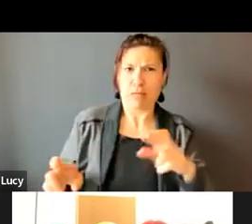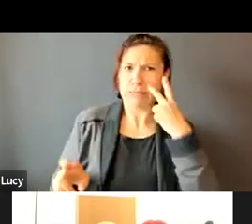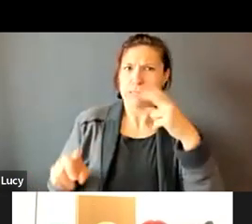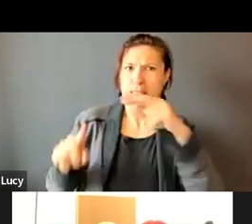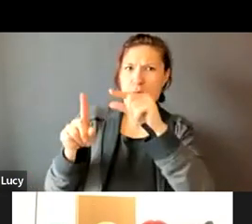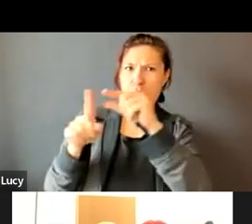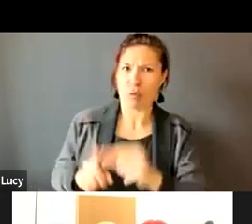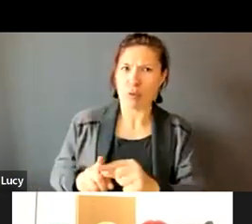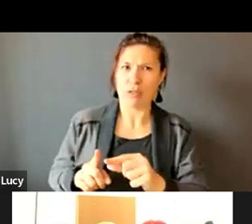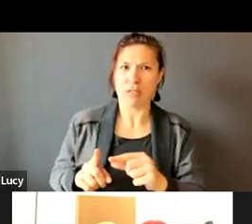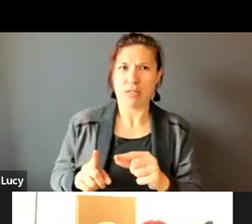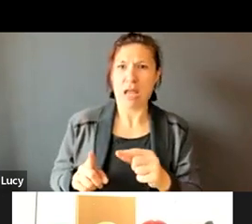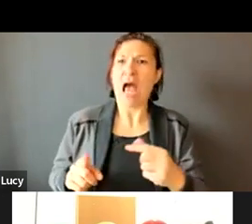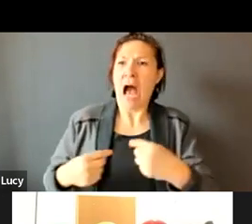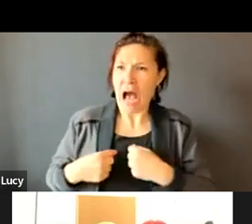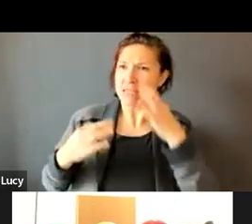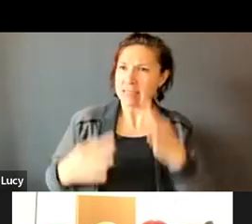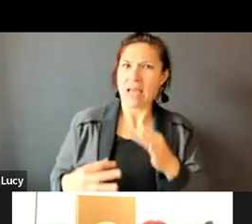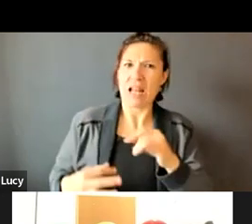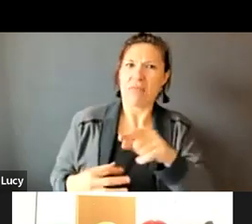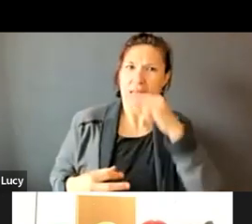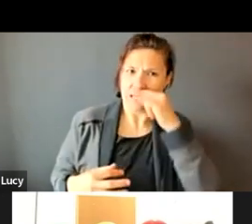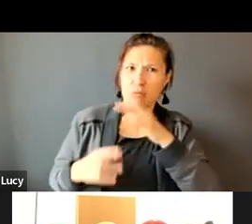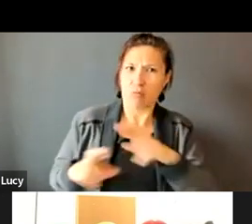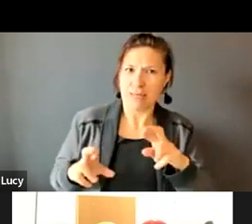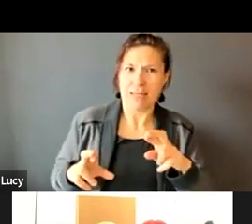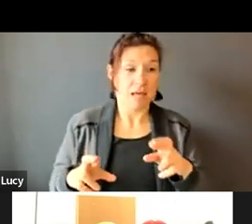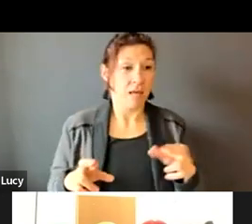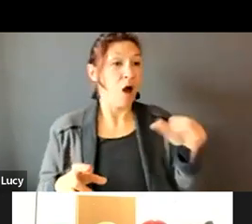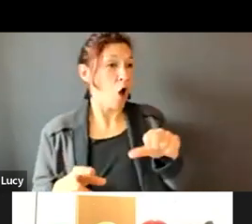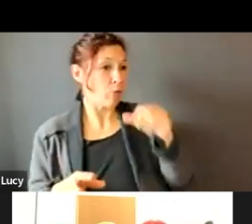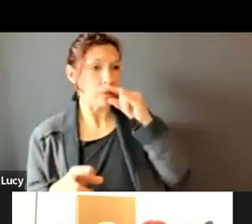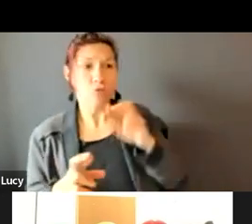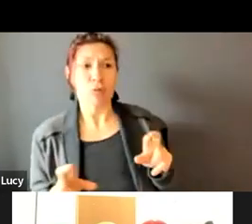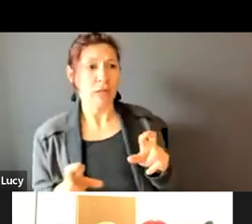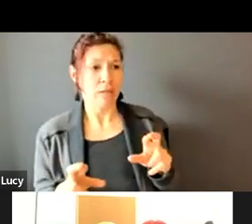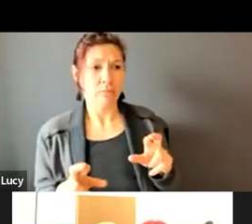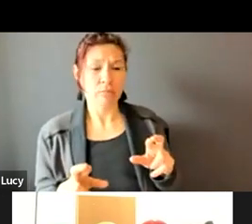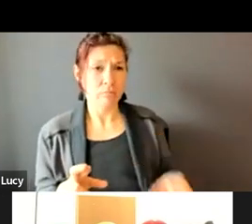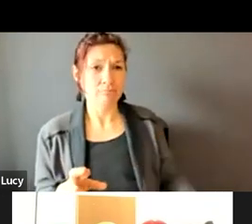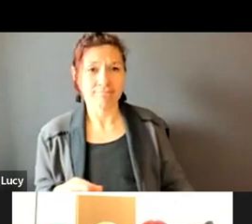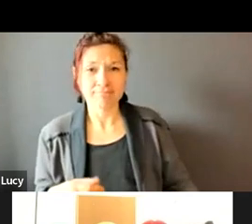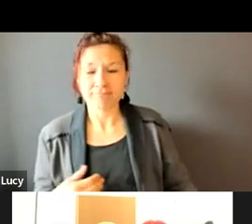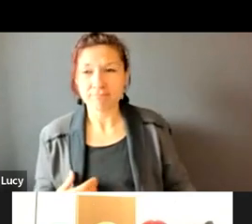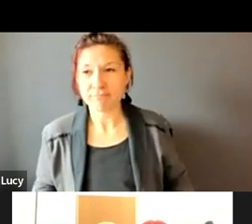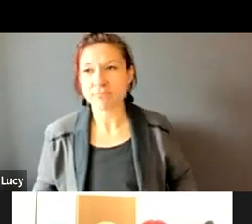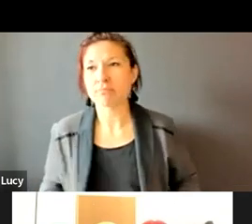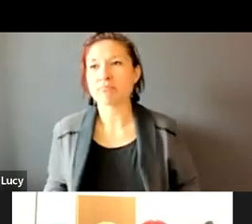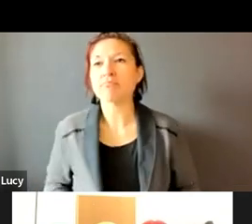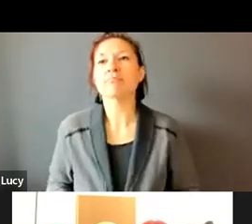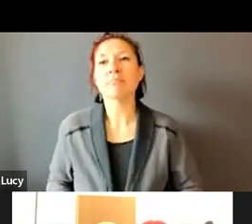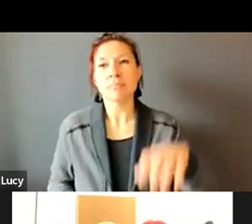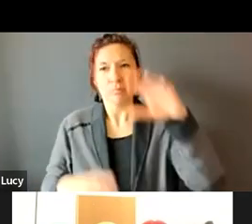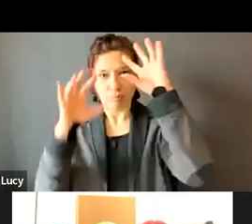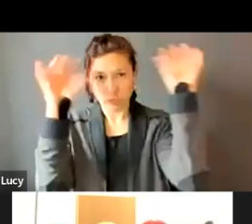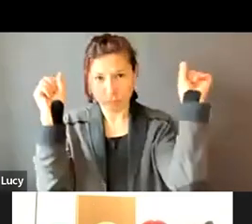to be able to tell you if they are yeah I think we'll definitely take the feedback I think one of the challenges that we we always have